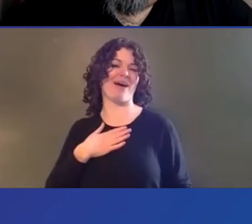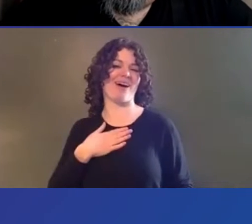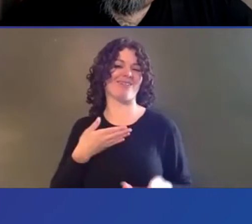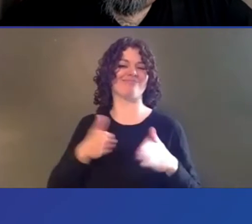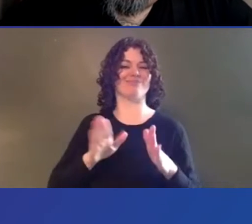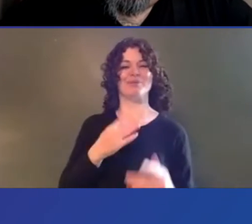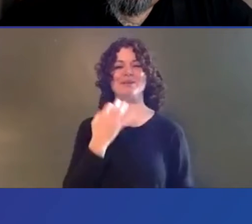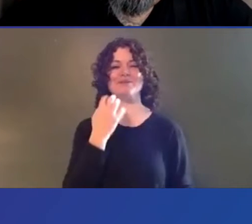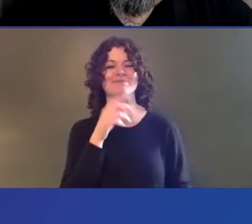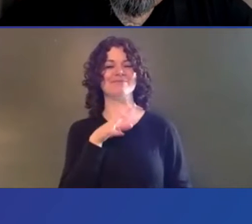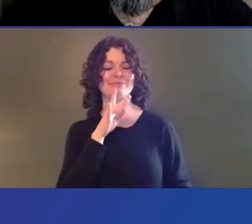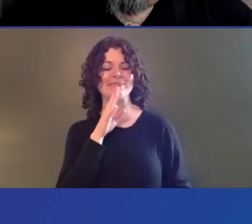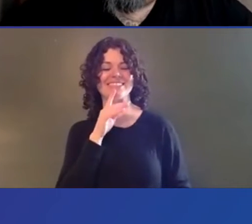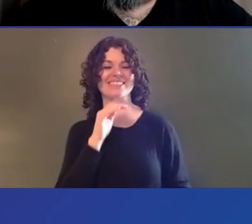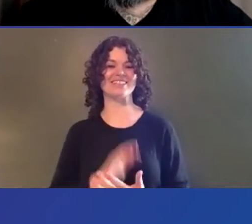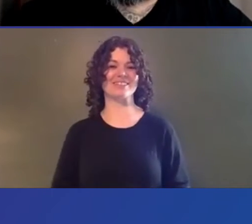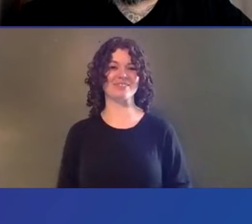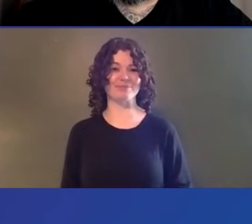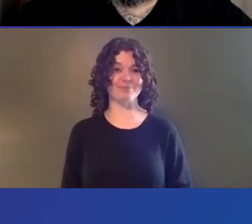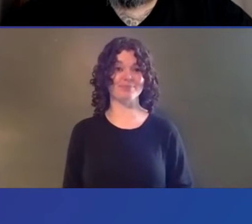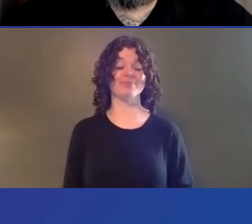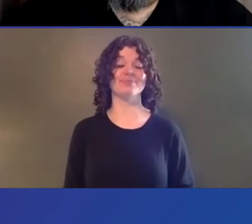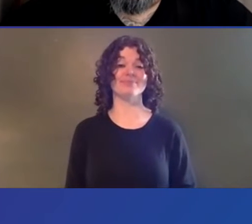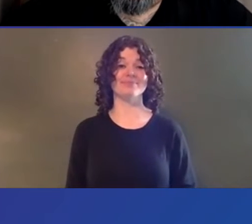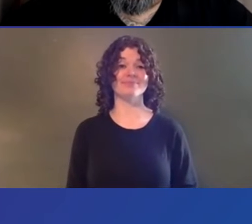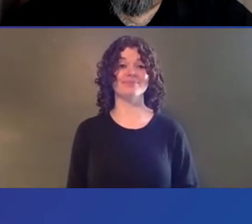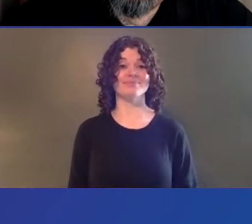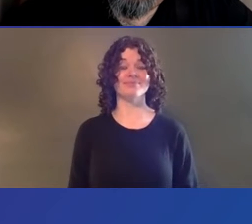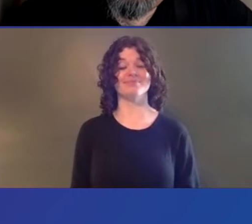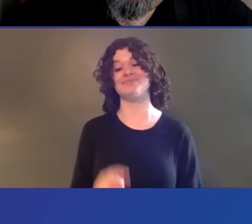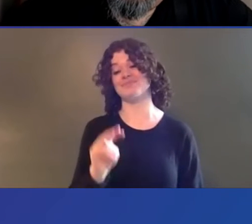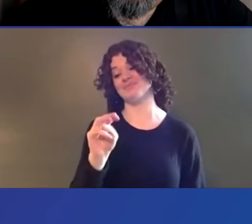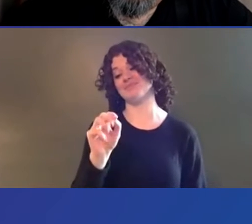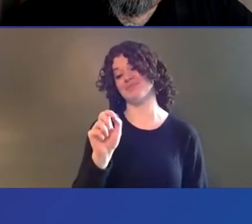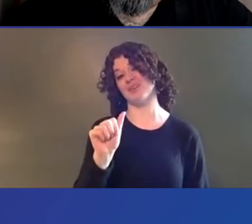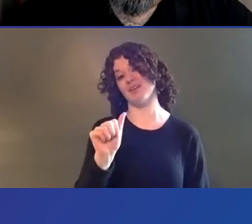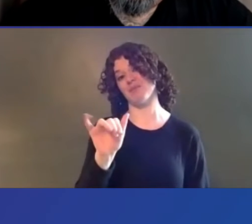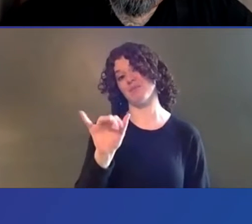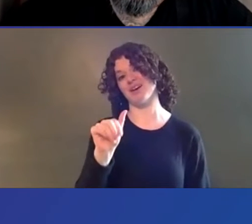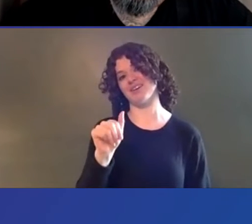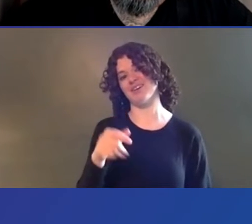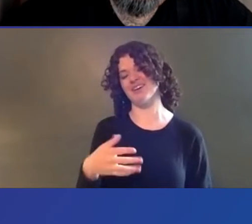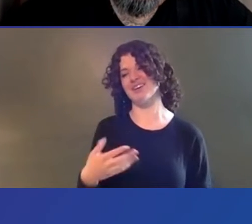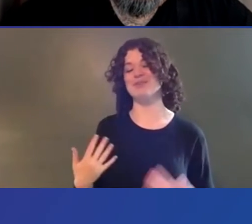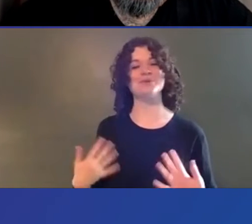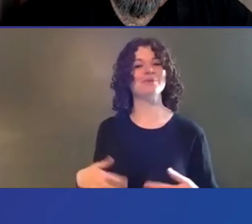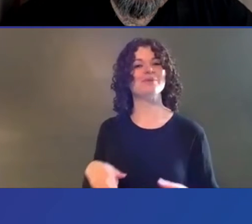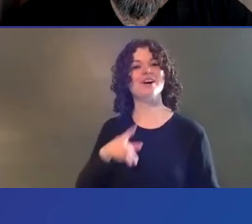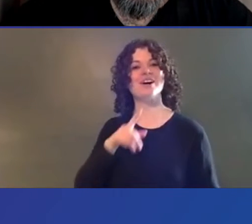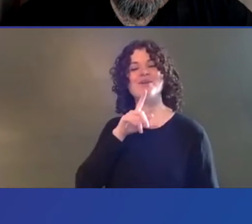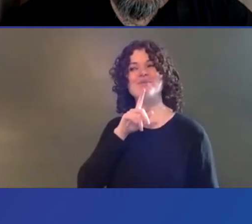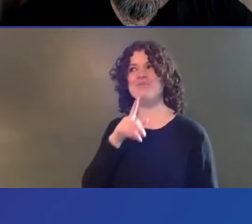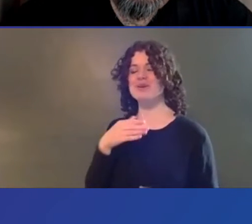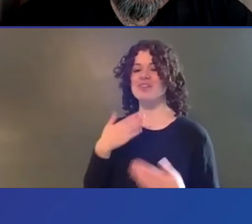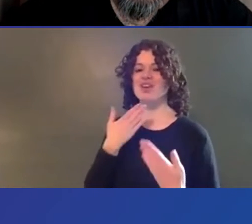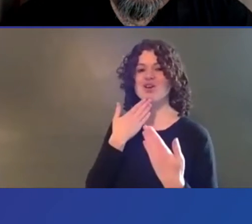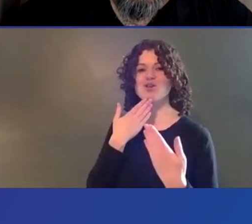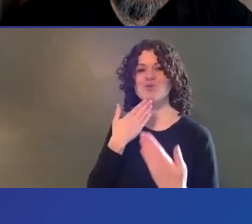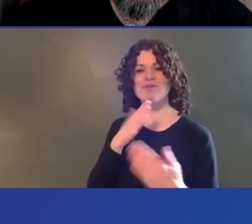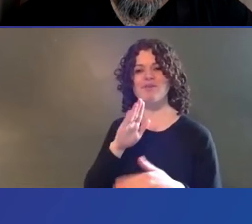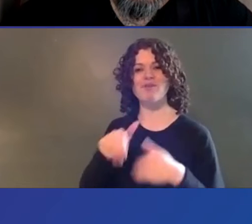Wow. I am so very grateful for all of the like the lots of gems, lots of nuggets that I'm gonna